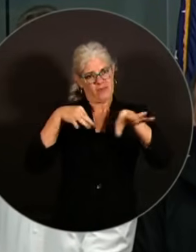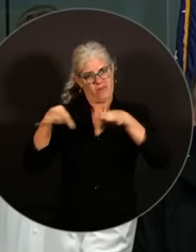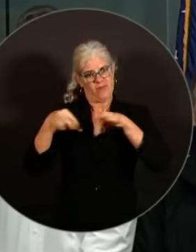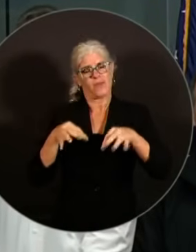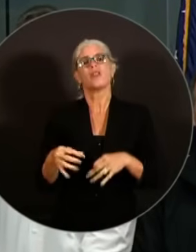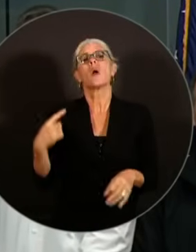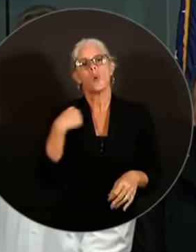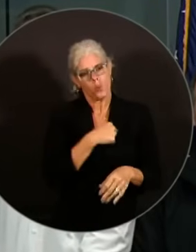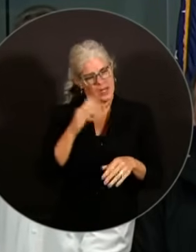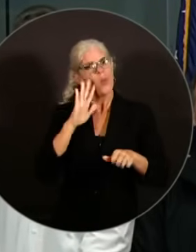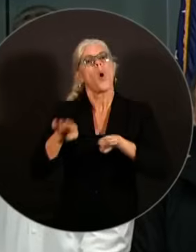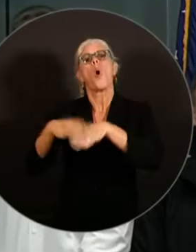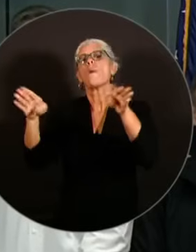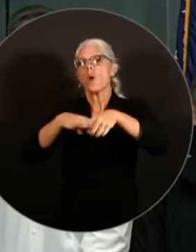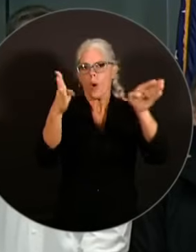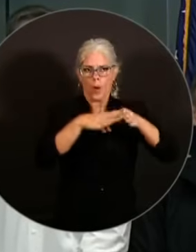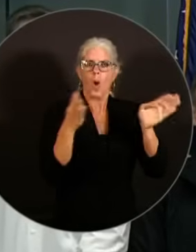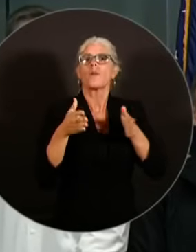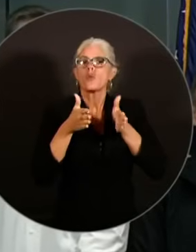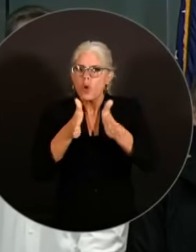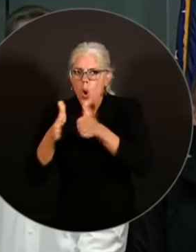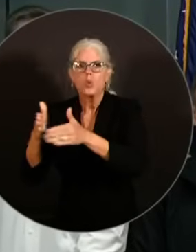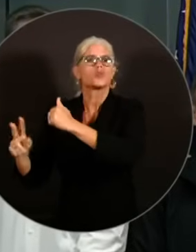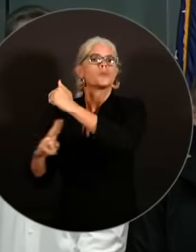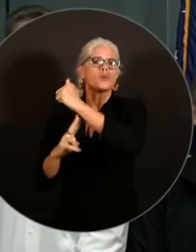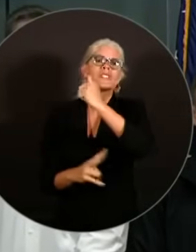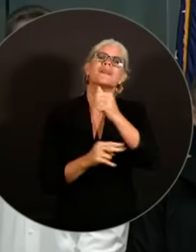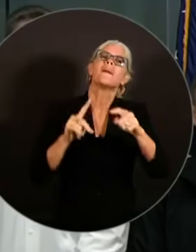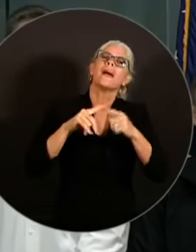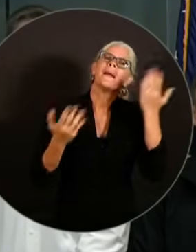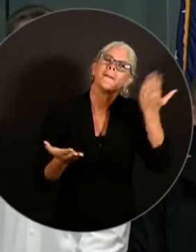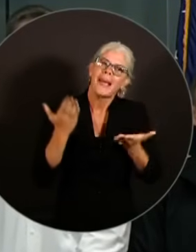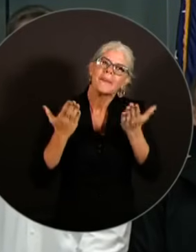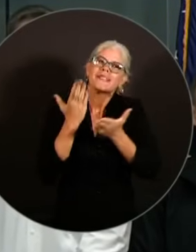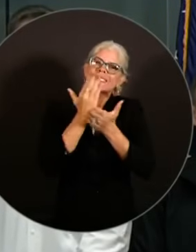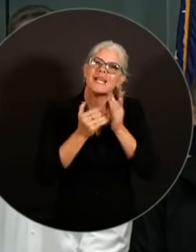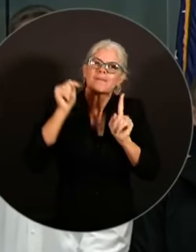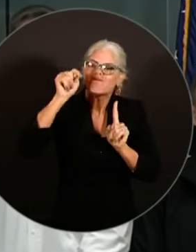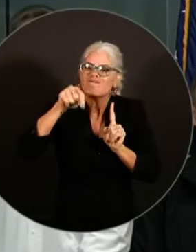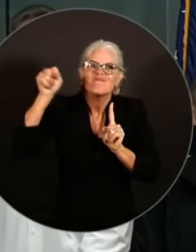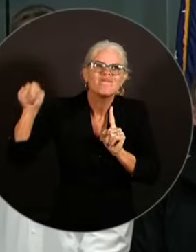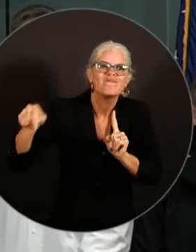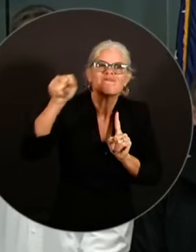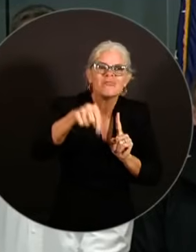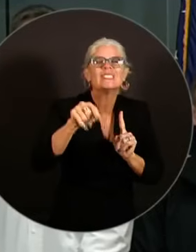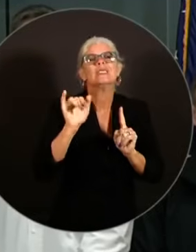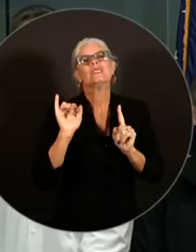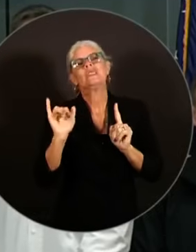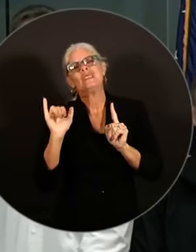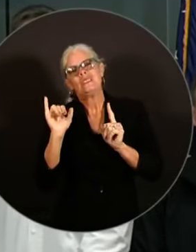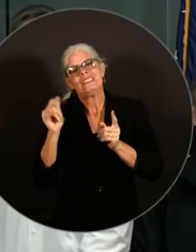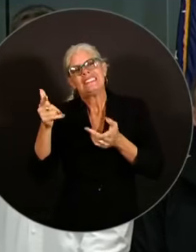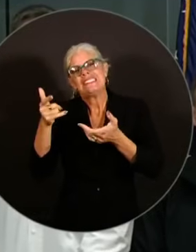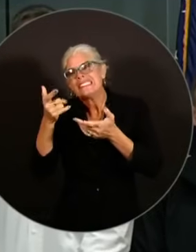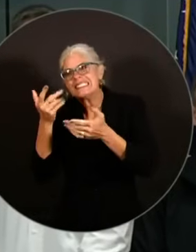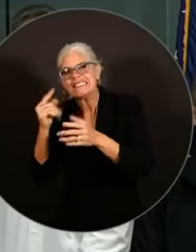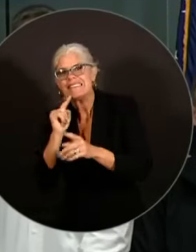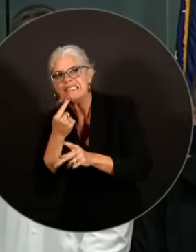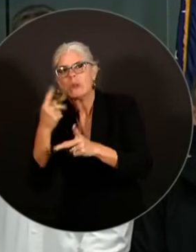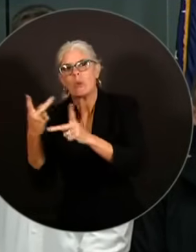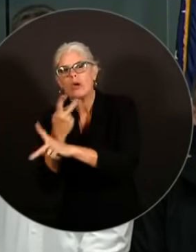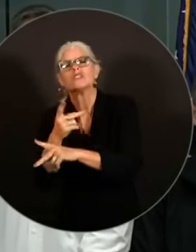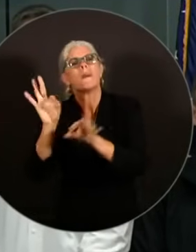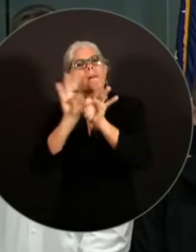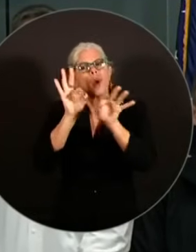and bridges so that you can do so, but there may be extenuating circumstances in the neighborhood level. So please make sure you're checking before you come back